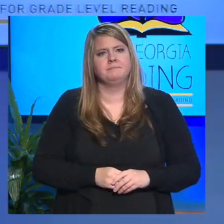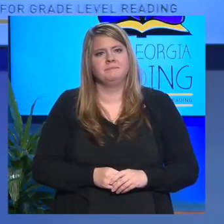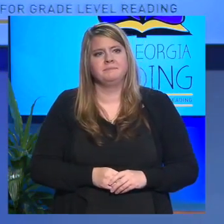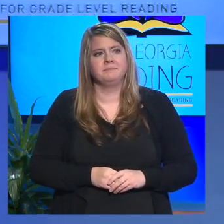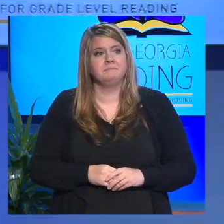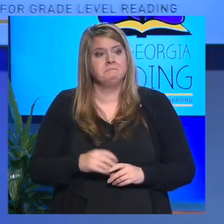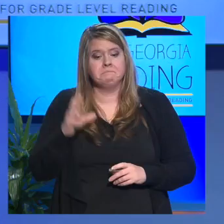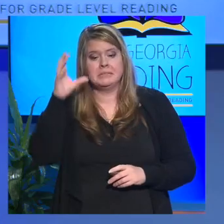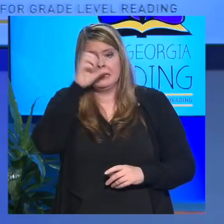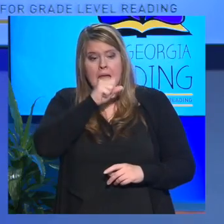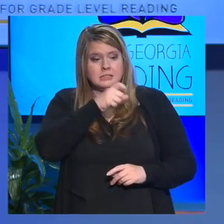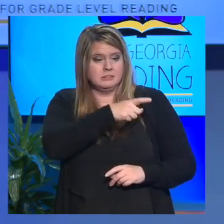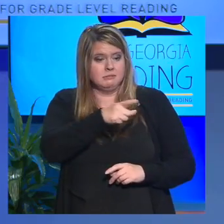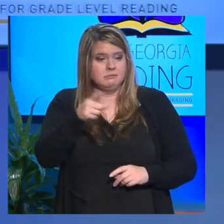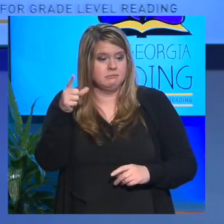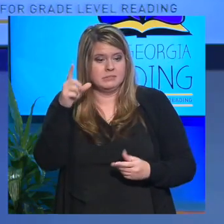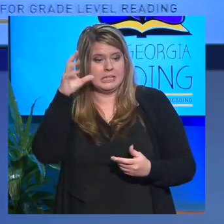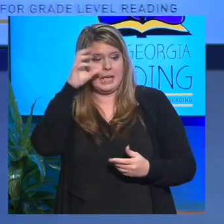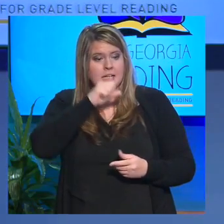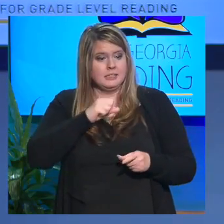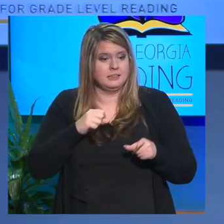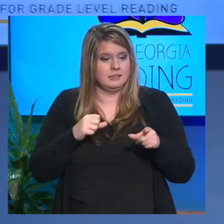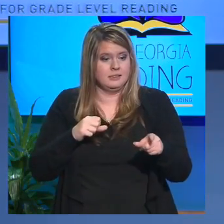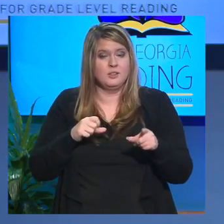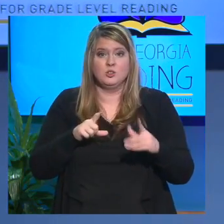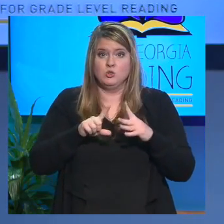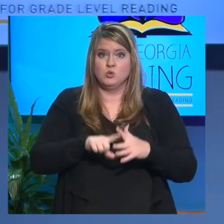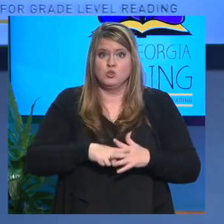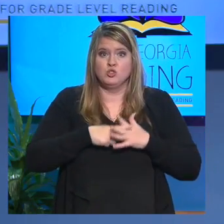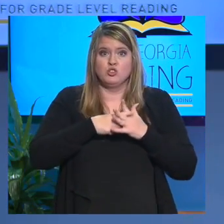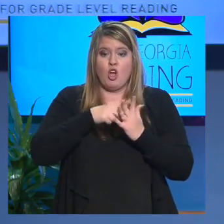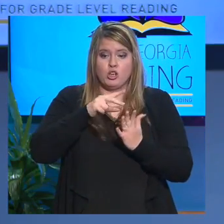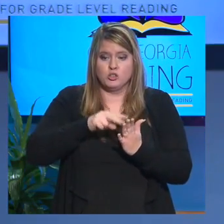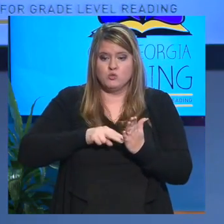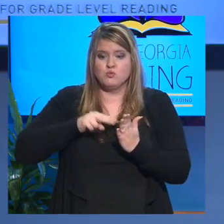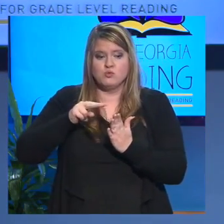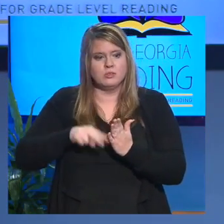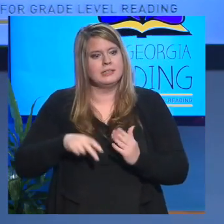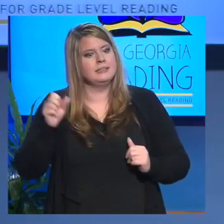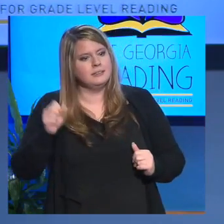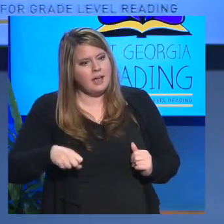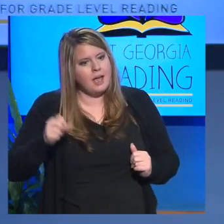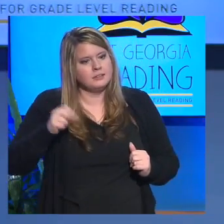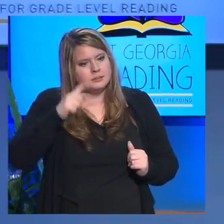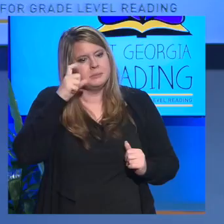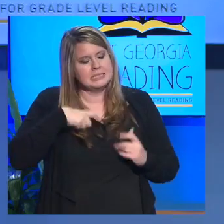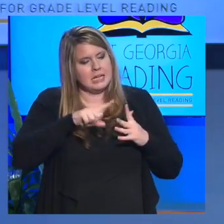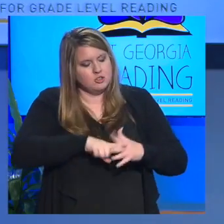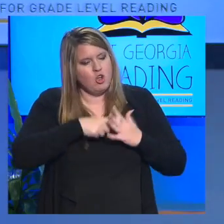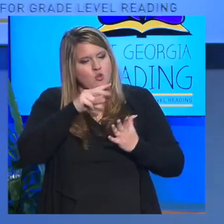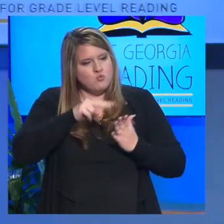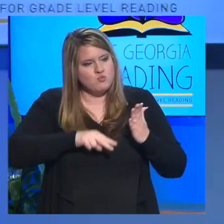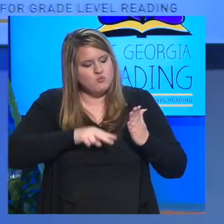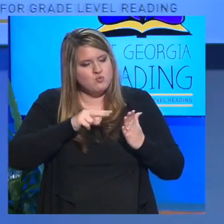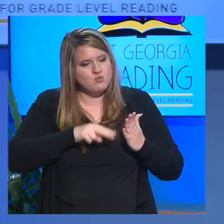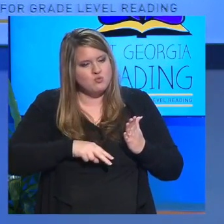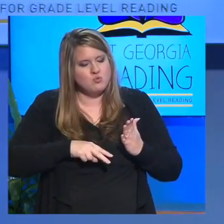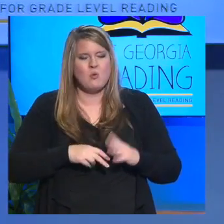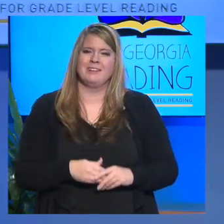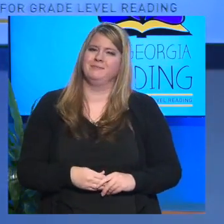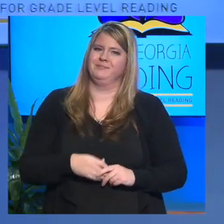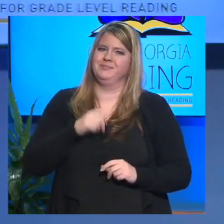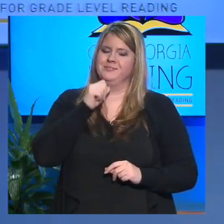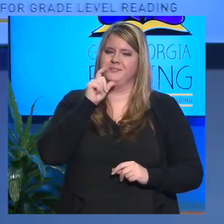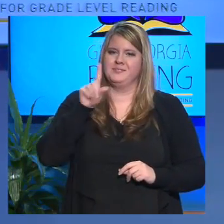Any guess? Any guesses? Yes. It was because I started reading, but I didn't do it